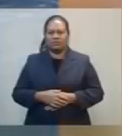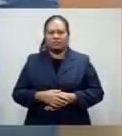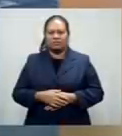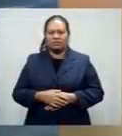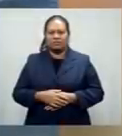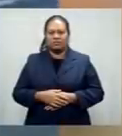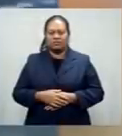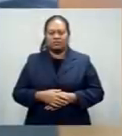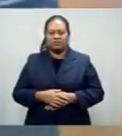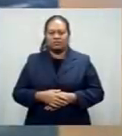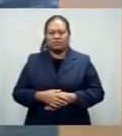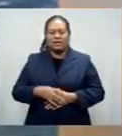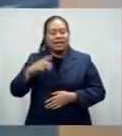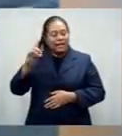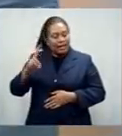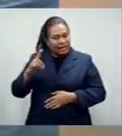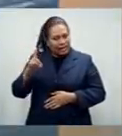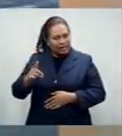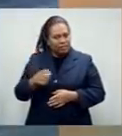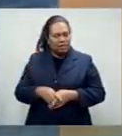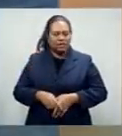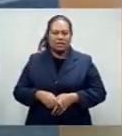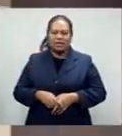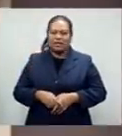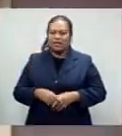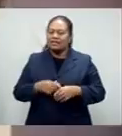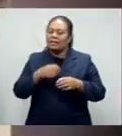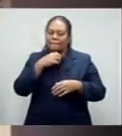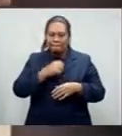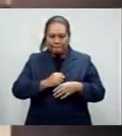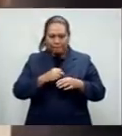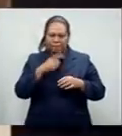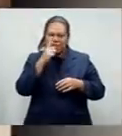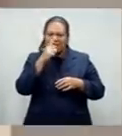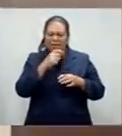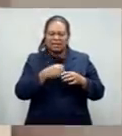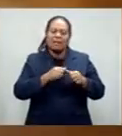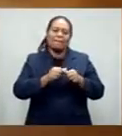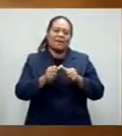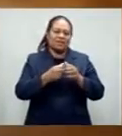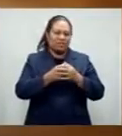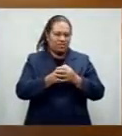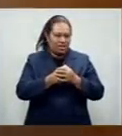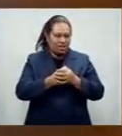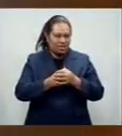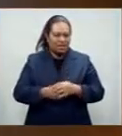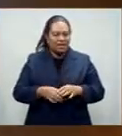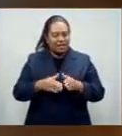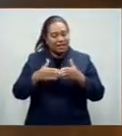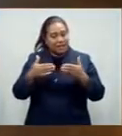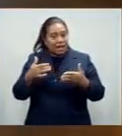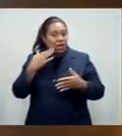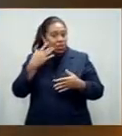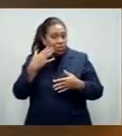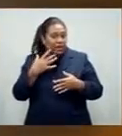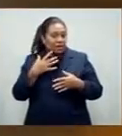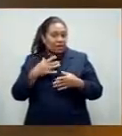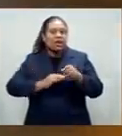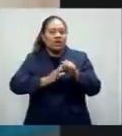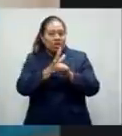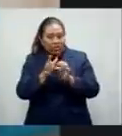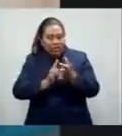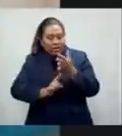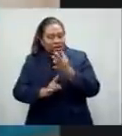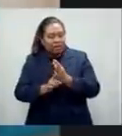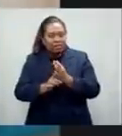Come here! Animals are often a man's best friend, and their safety is as critical as ours during this outbreak. CCA